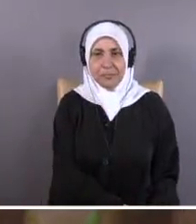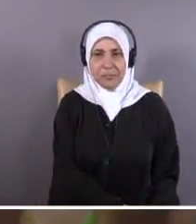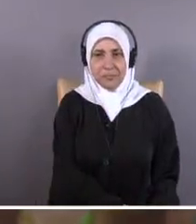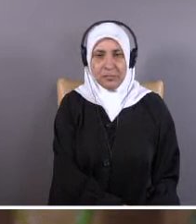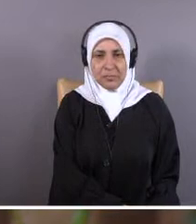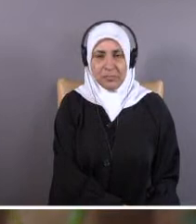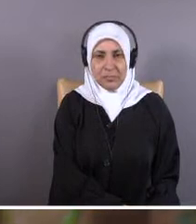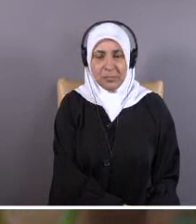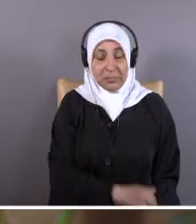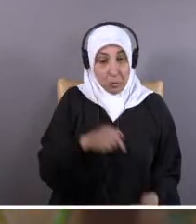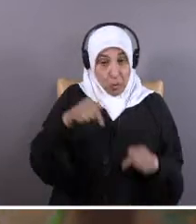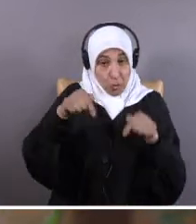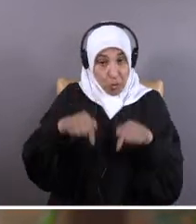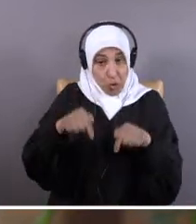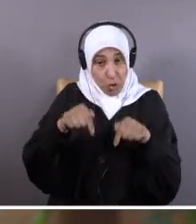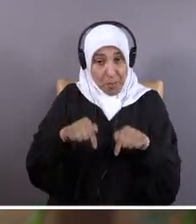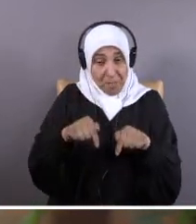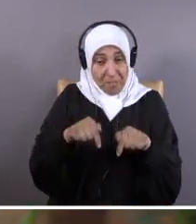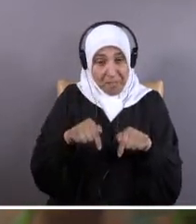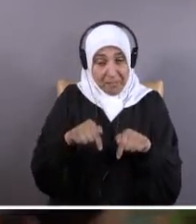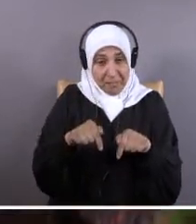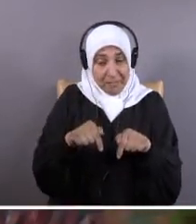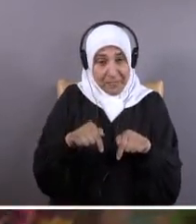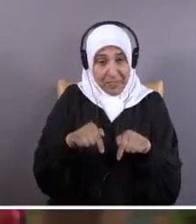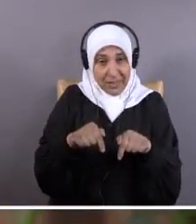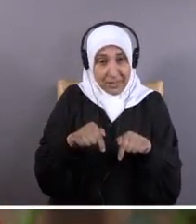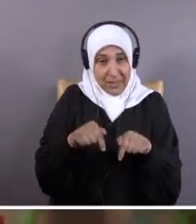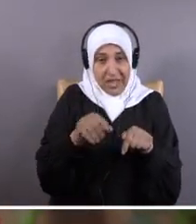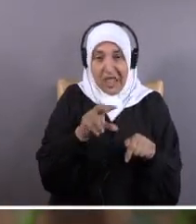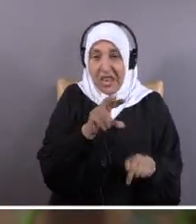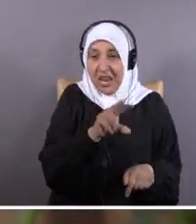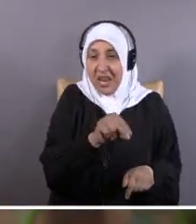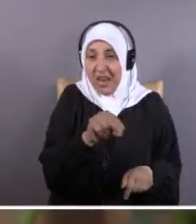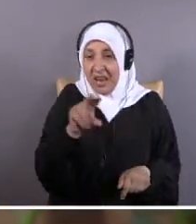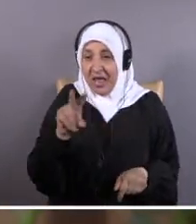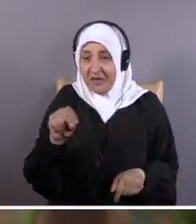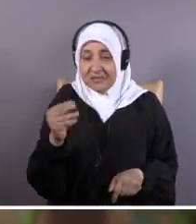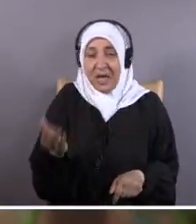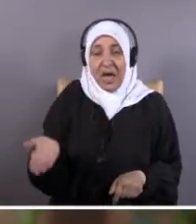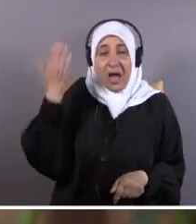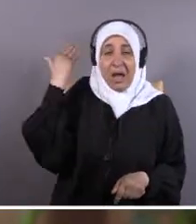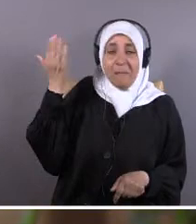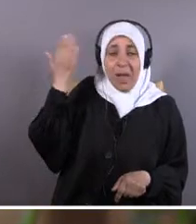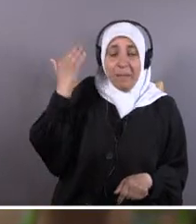500 years ago, we depended on our elders,